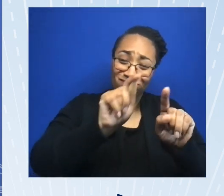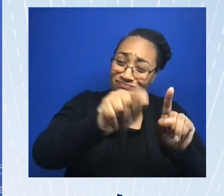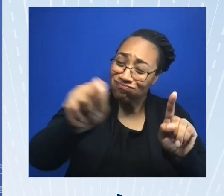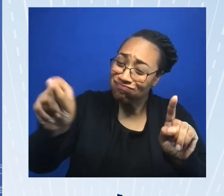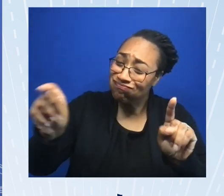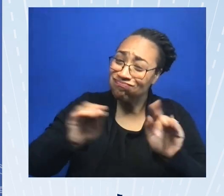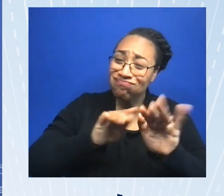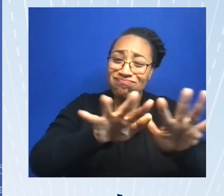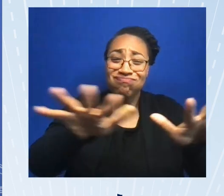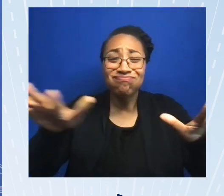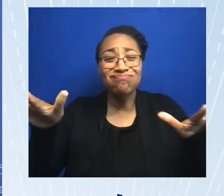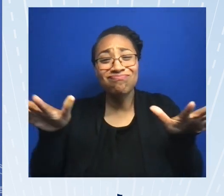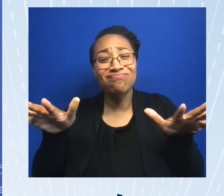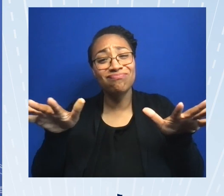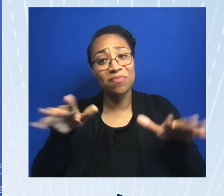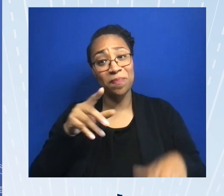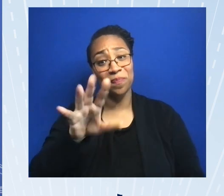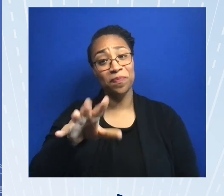broken world.